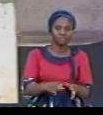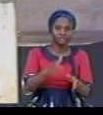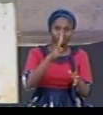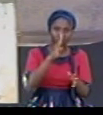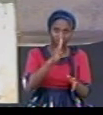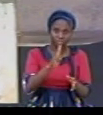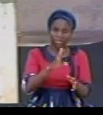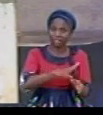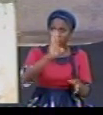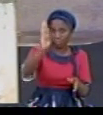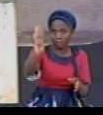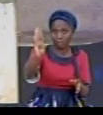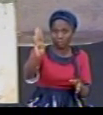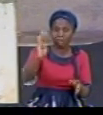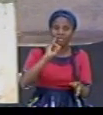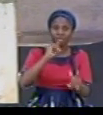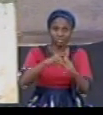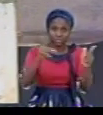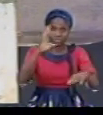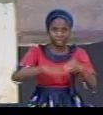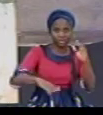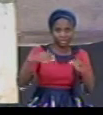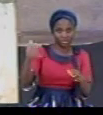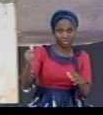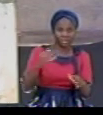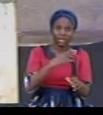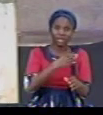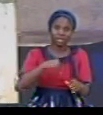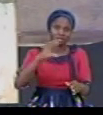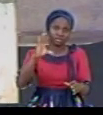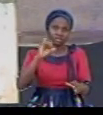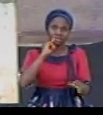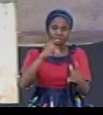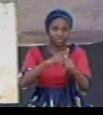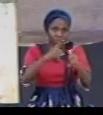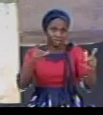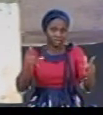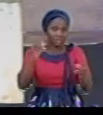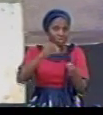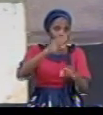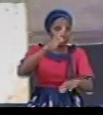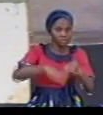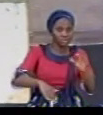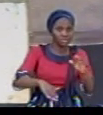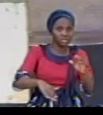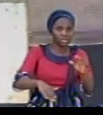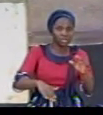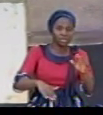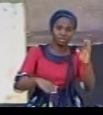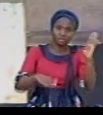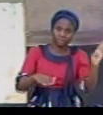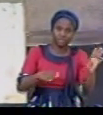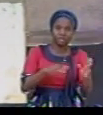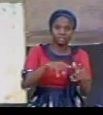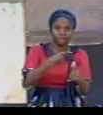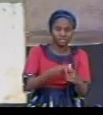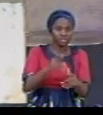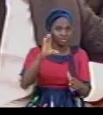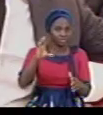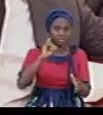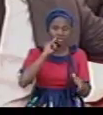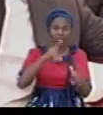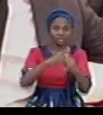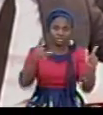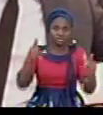C is greater than B. Then C is greater than